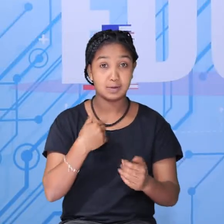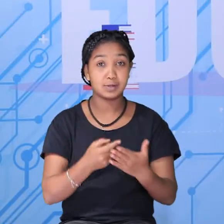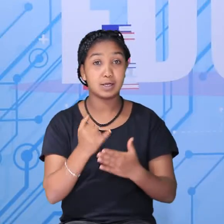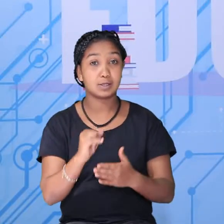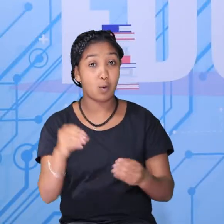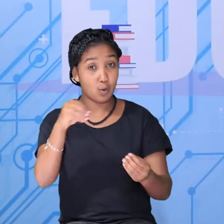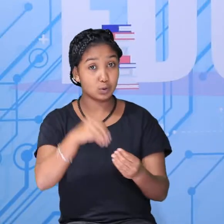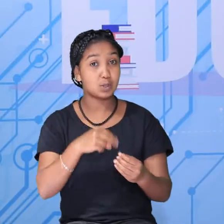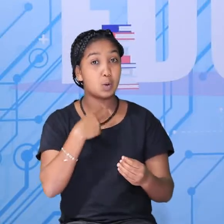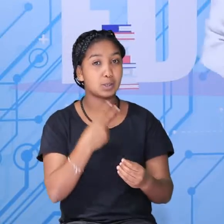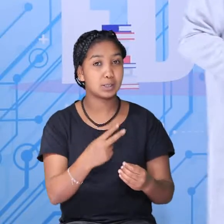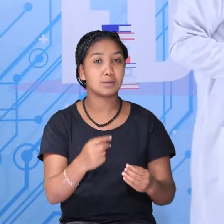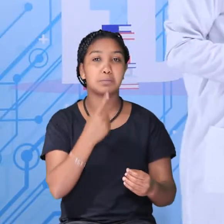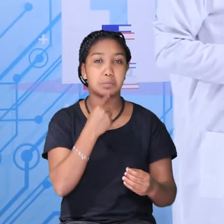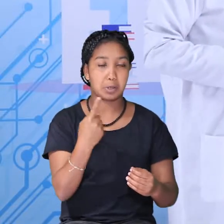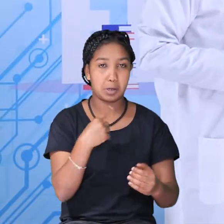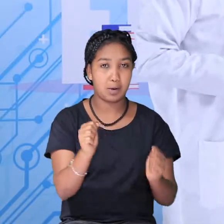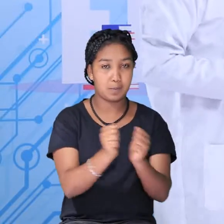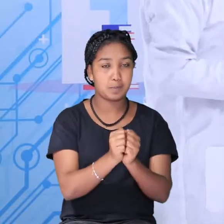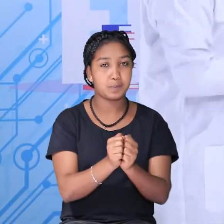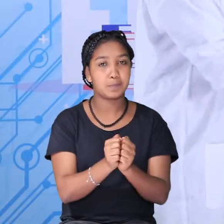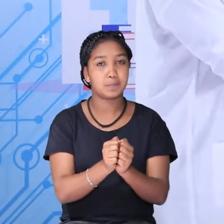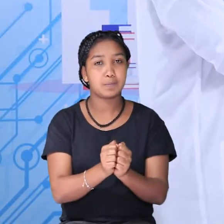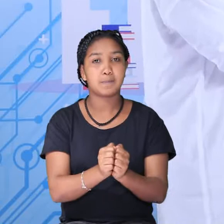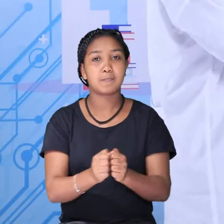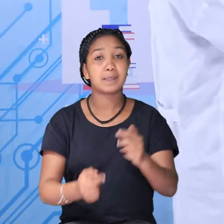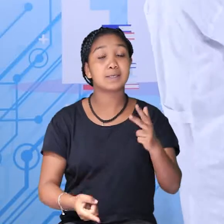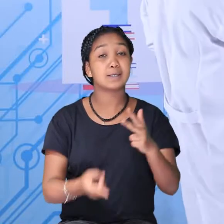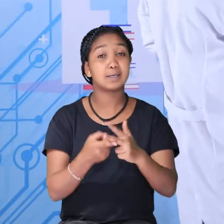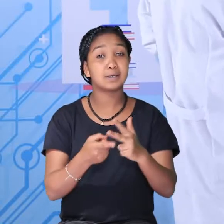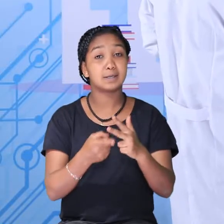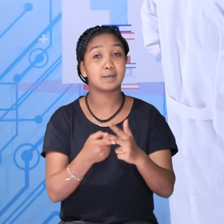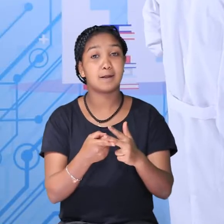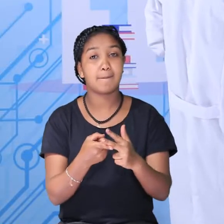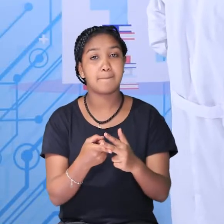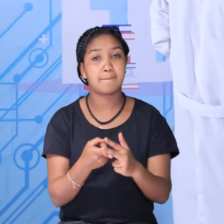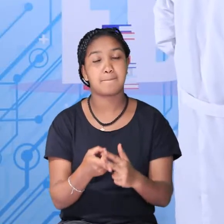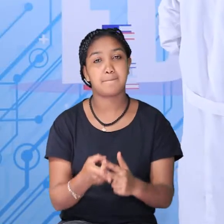is also sound which is associated with the red lights. The third